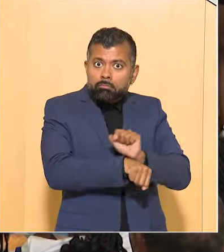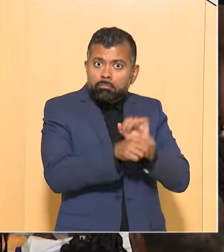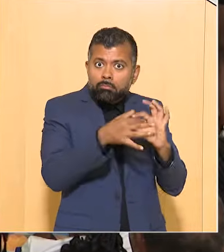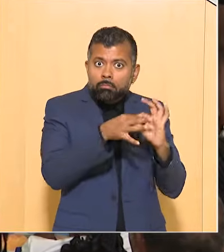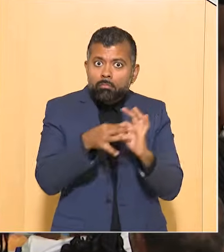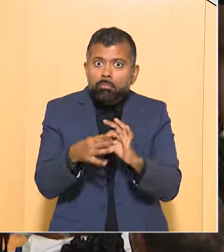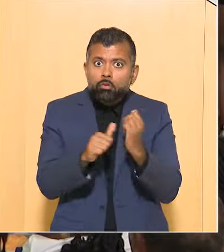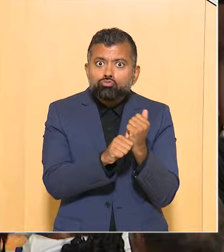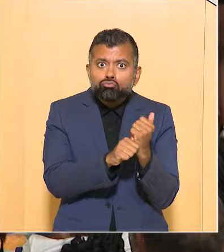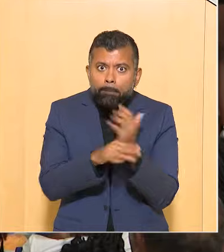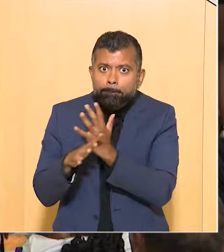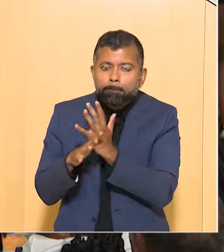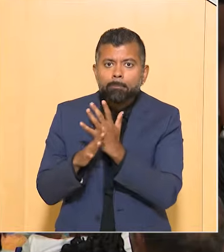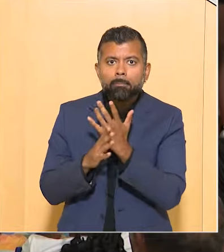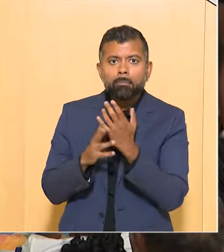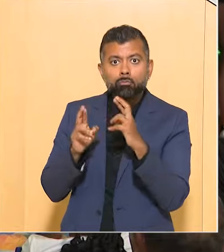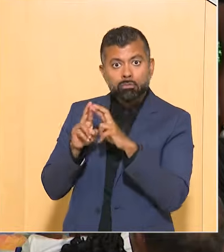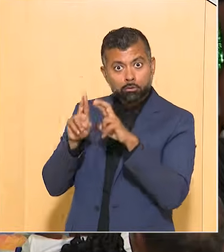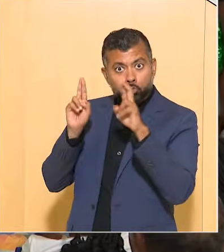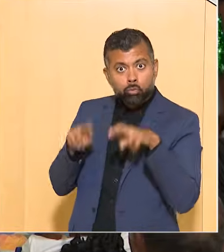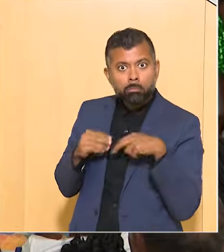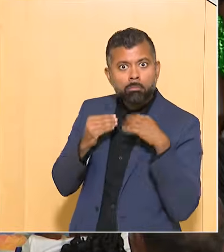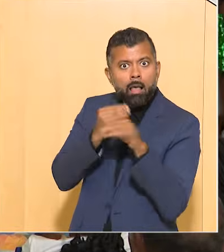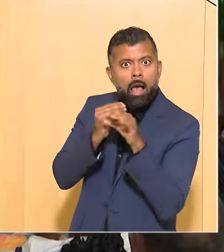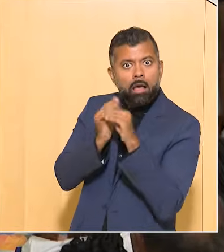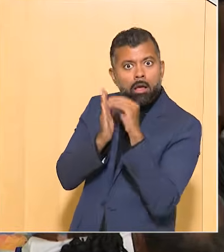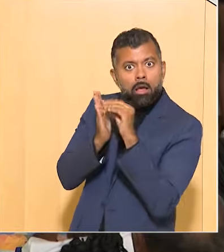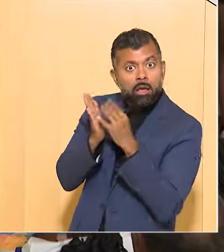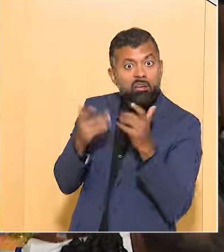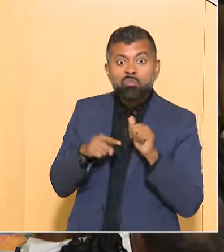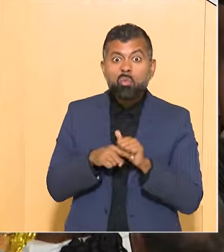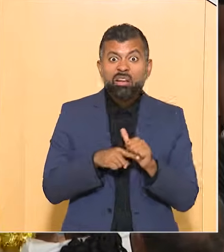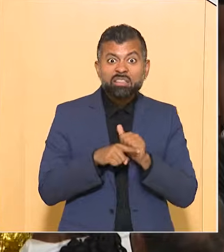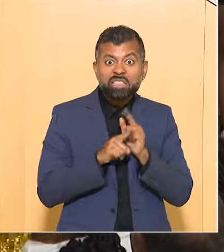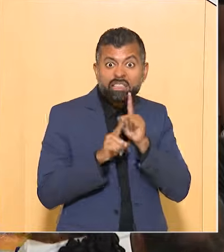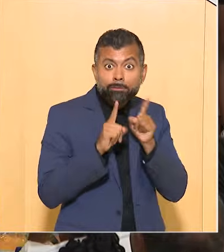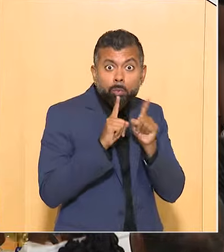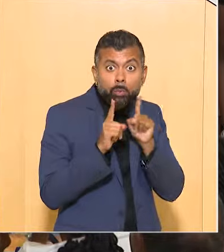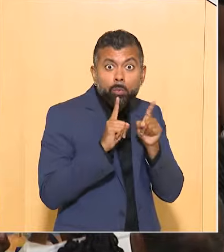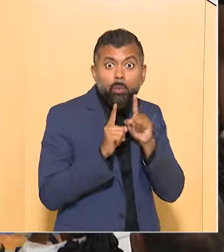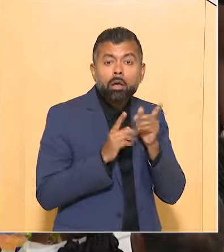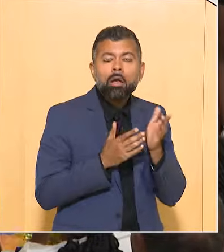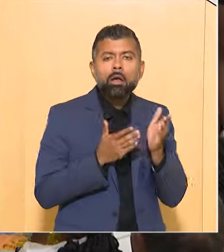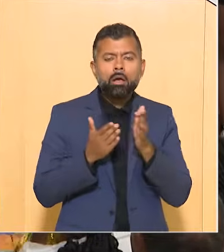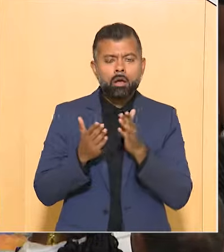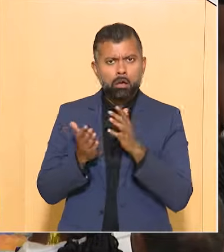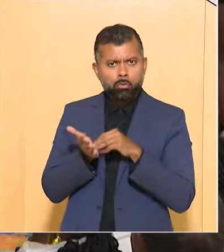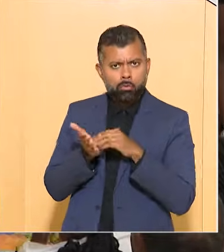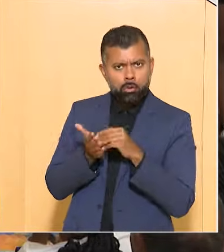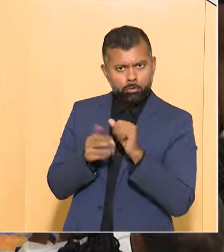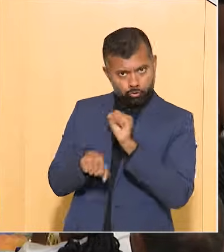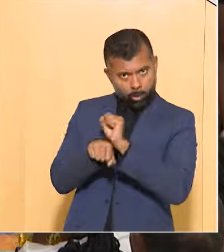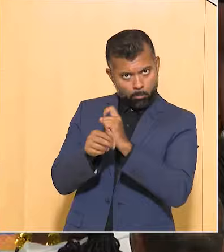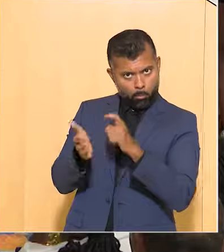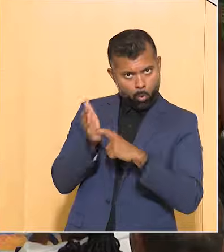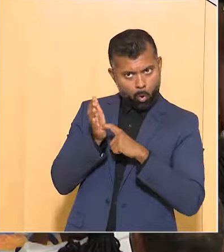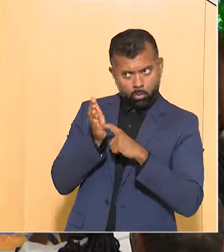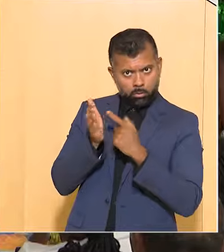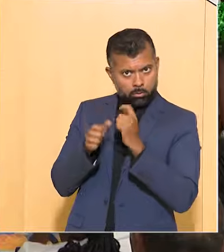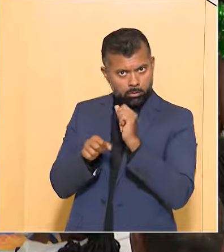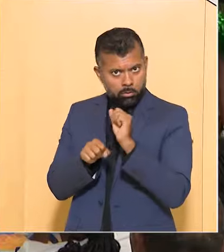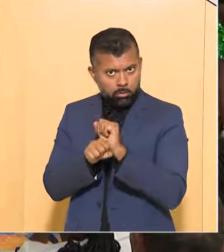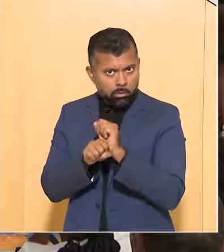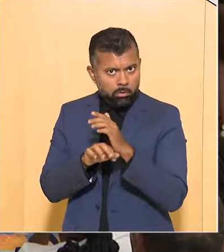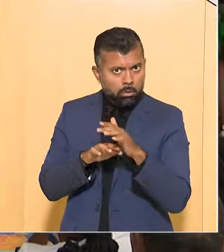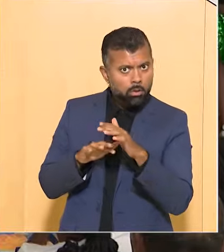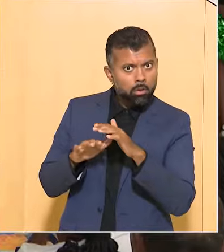and the most important, how to keep a job. That's right. Yes, right? Yes, right? We're going to keep these jobs. And the mayor